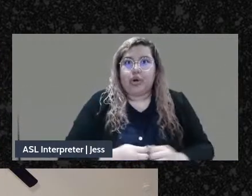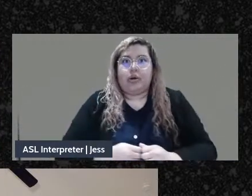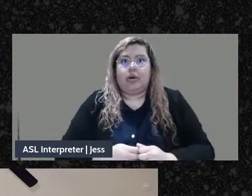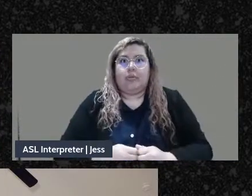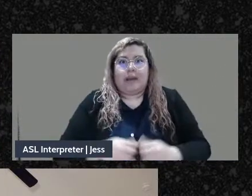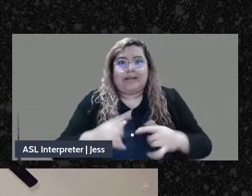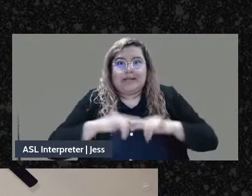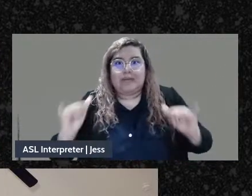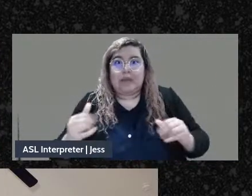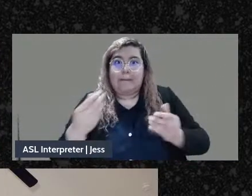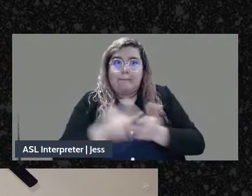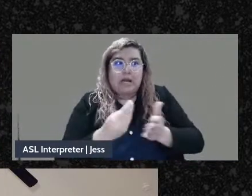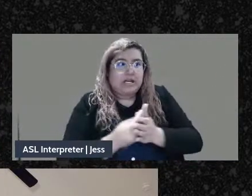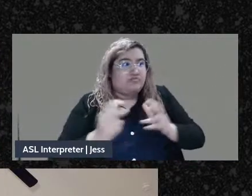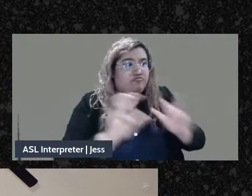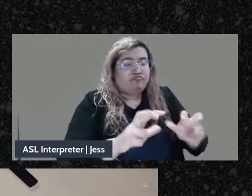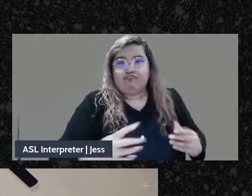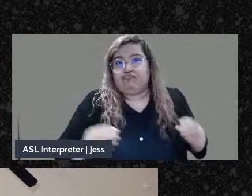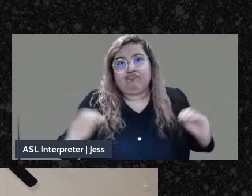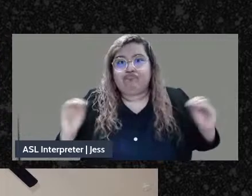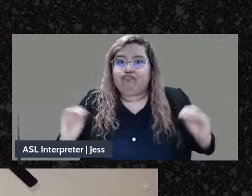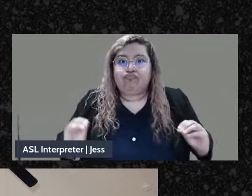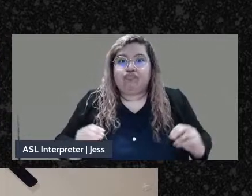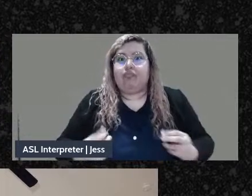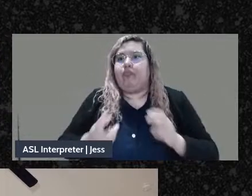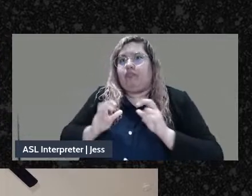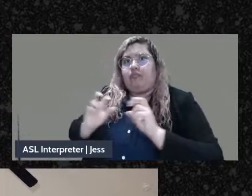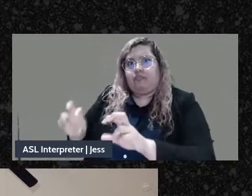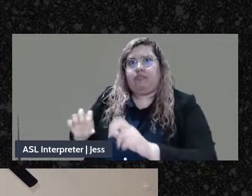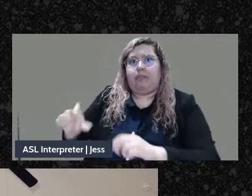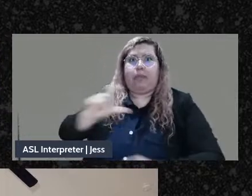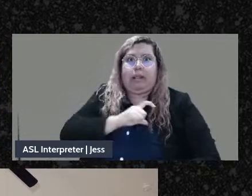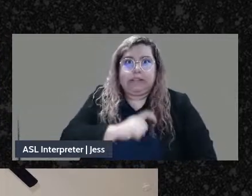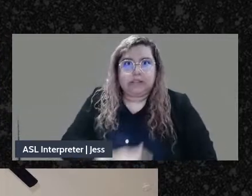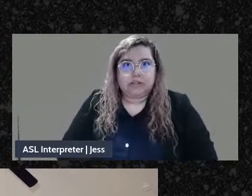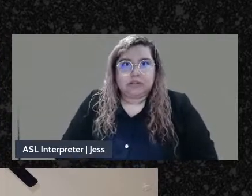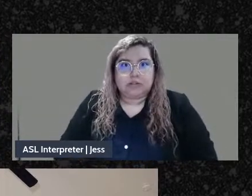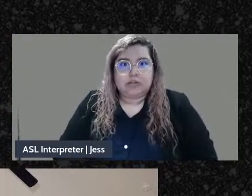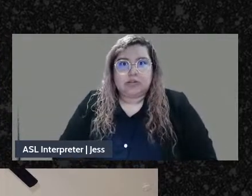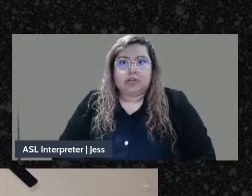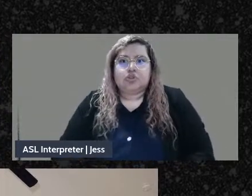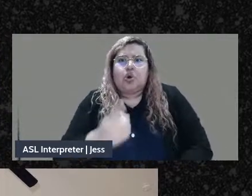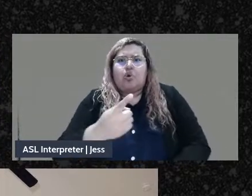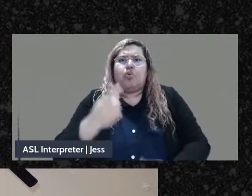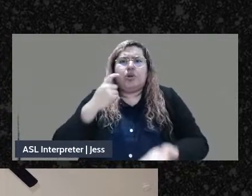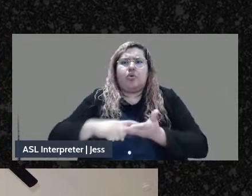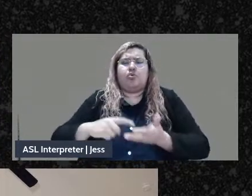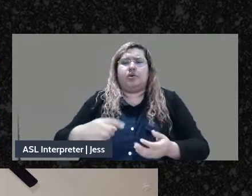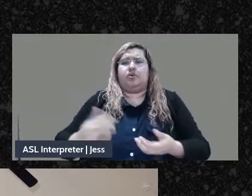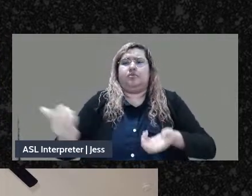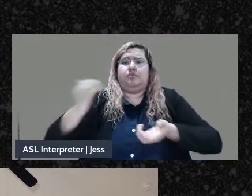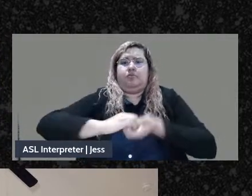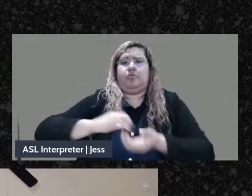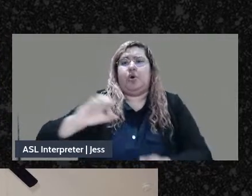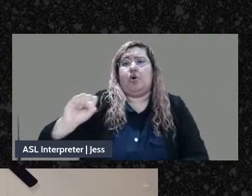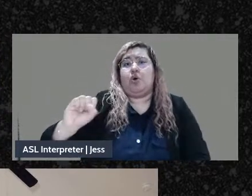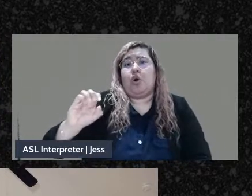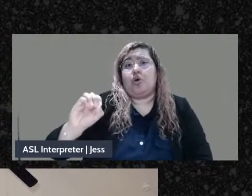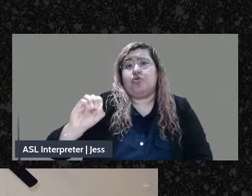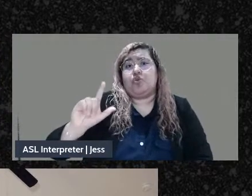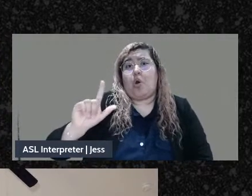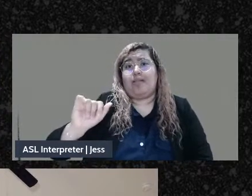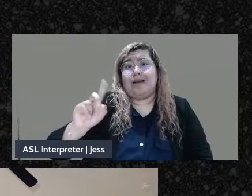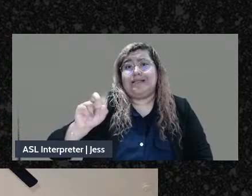we formed a coalition called Solidarity Budget in 2021. This was actually in 2020. This was environmental